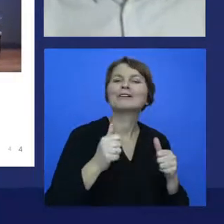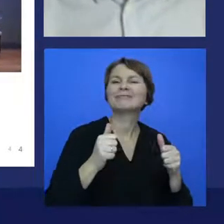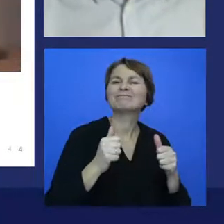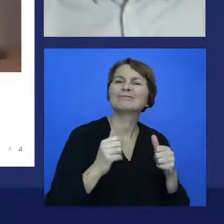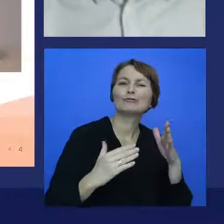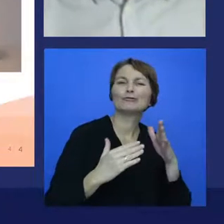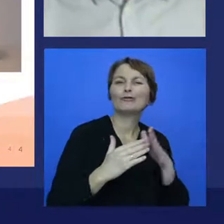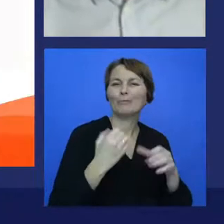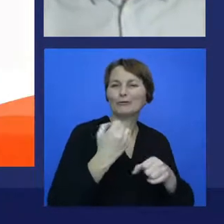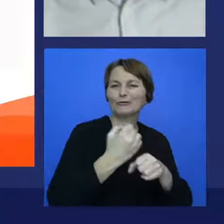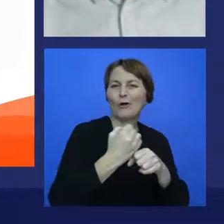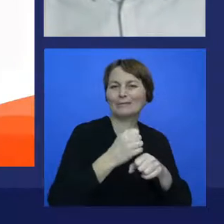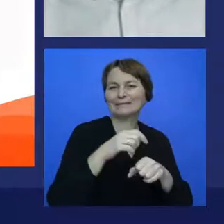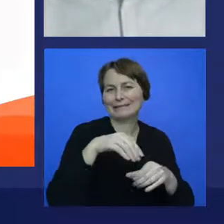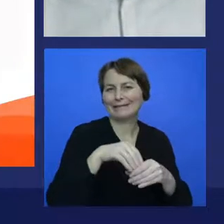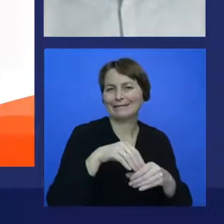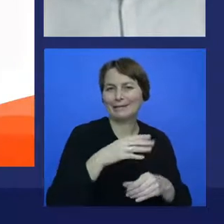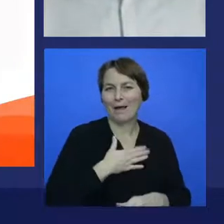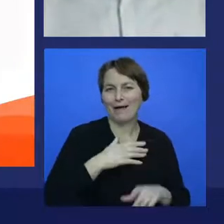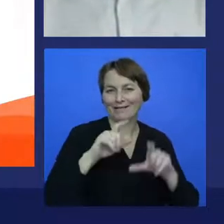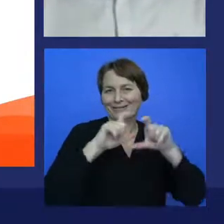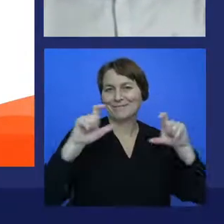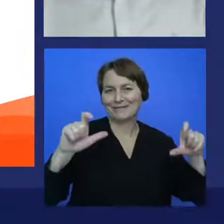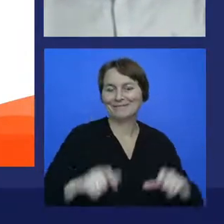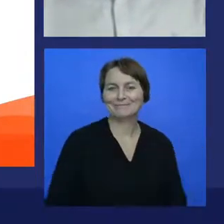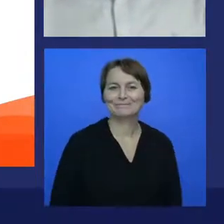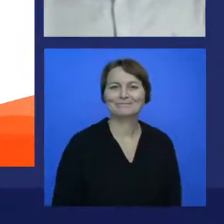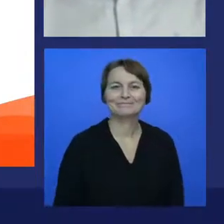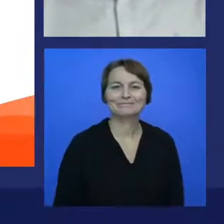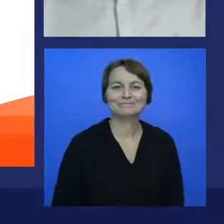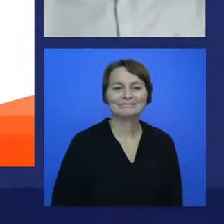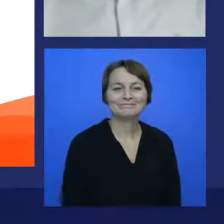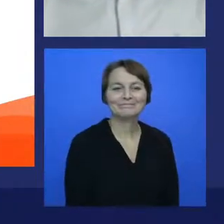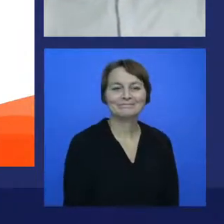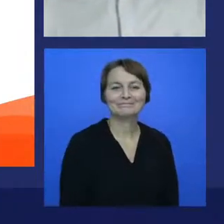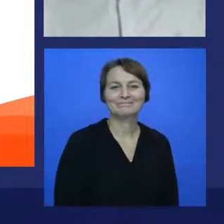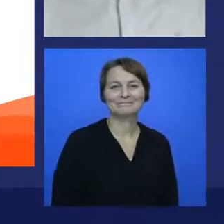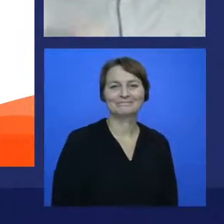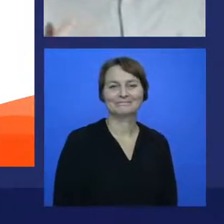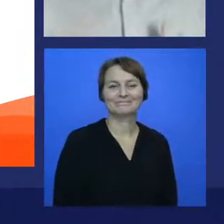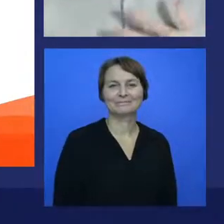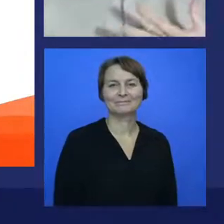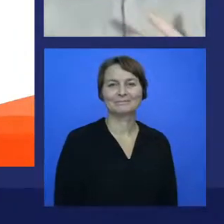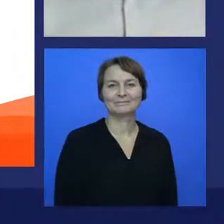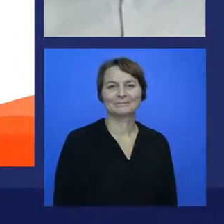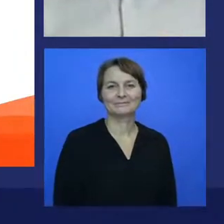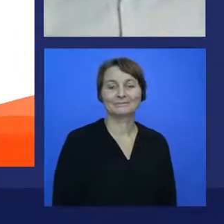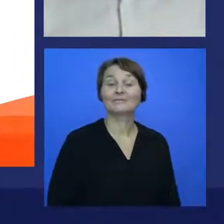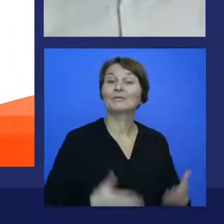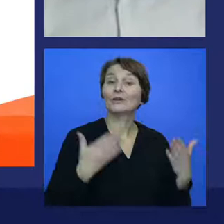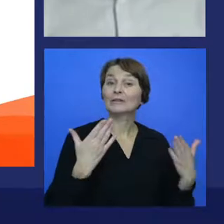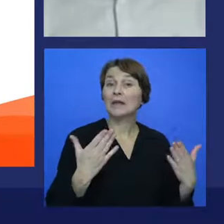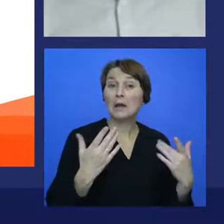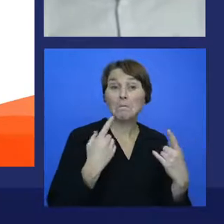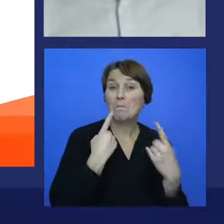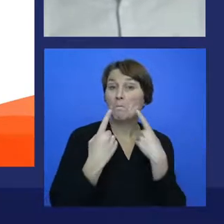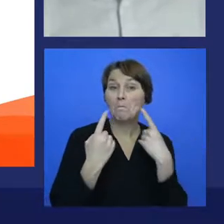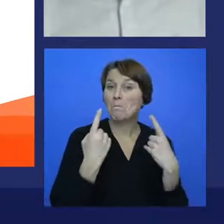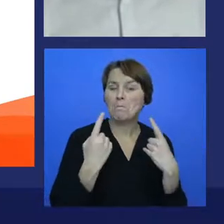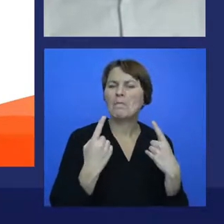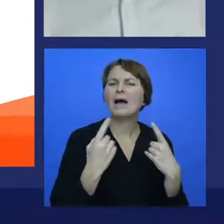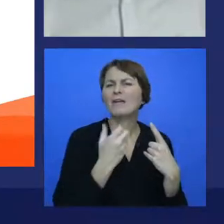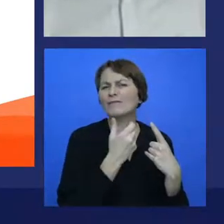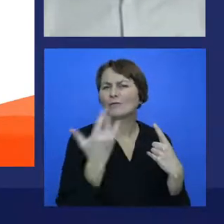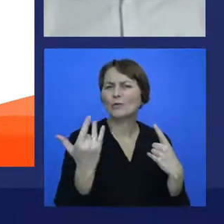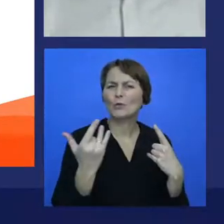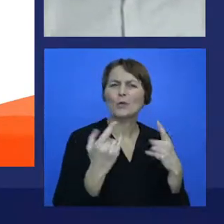admit that for sure. So what I want to talk to you today is I want to introduce a couple of technical